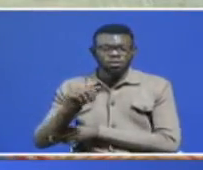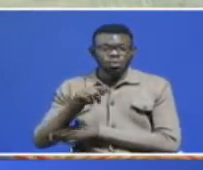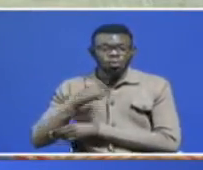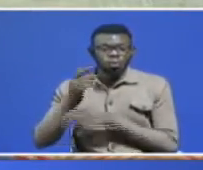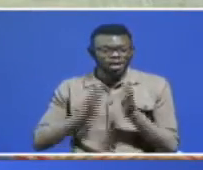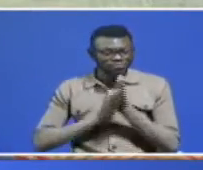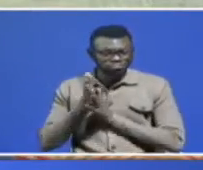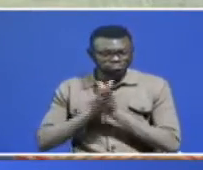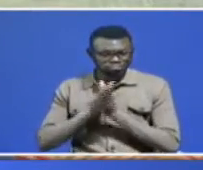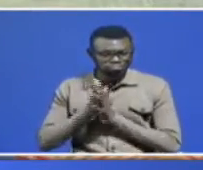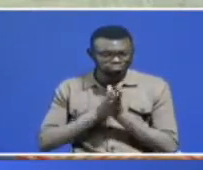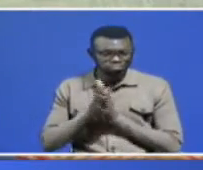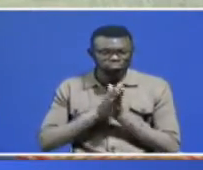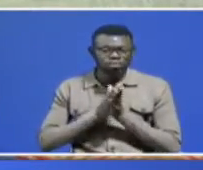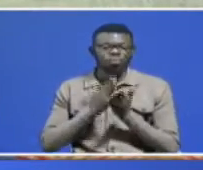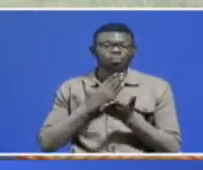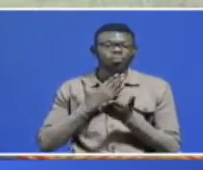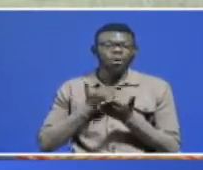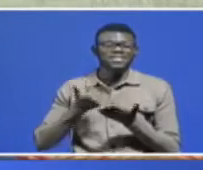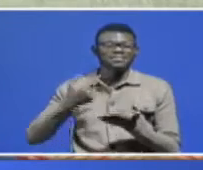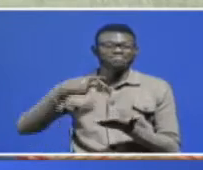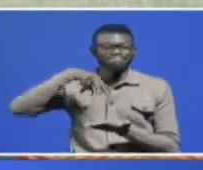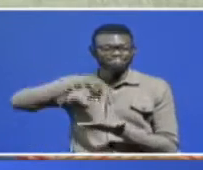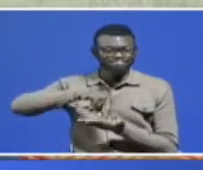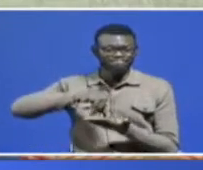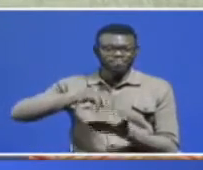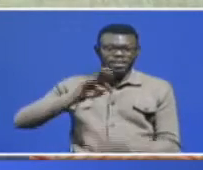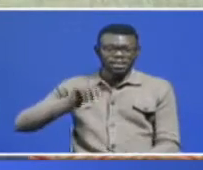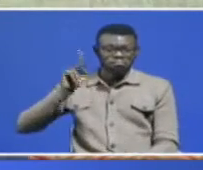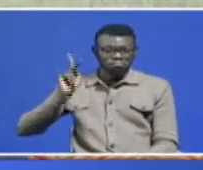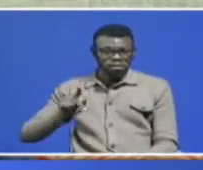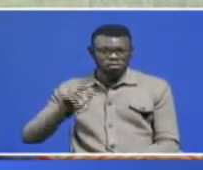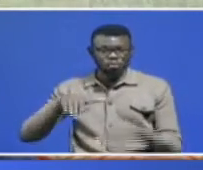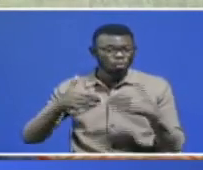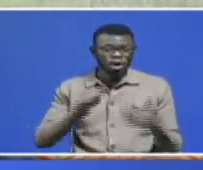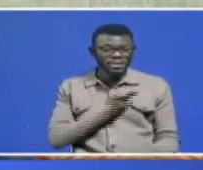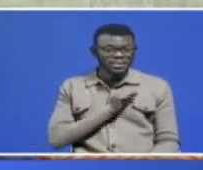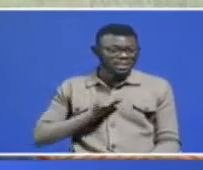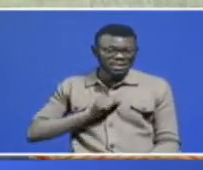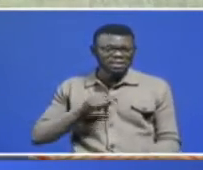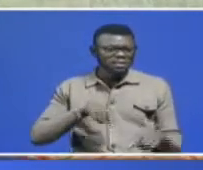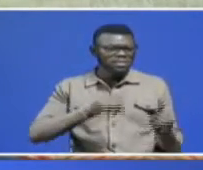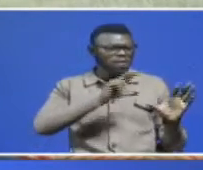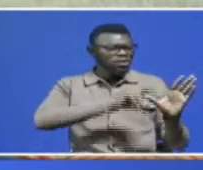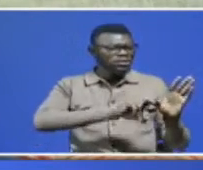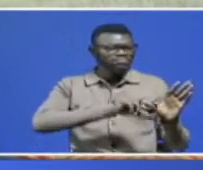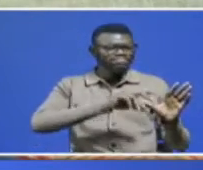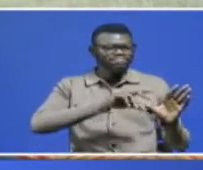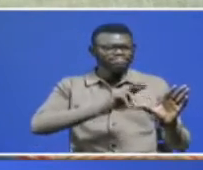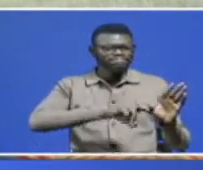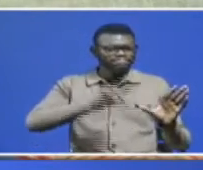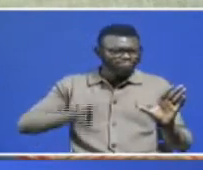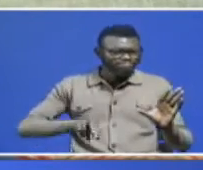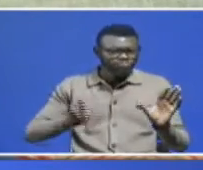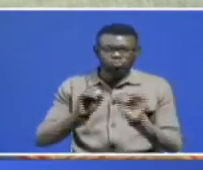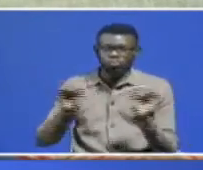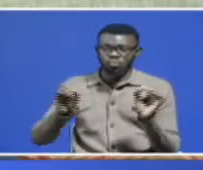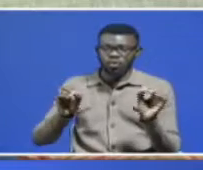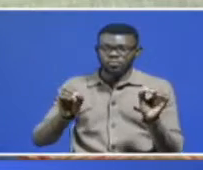who choose to run for members of National Assembly or the Senate, they don't have to resign. The current constitution provides